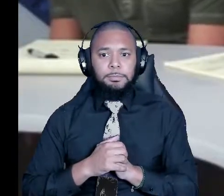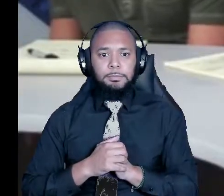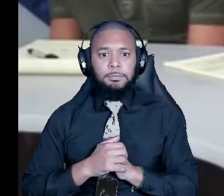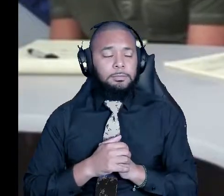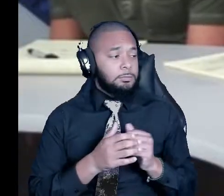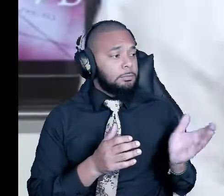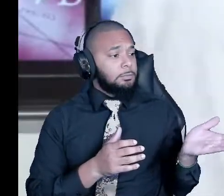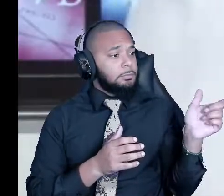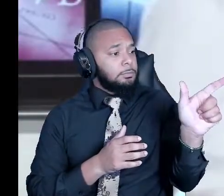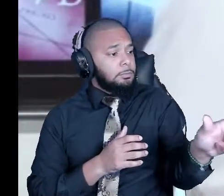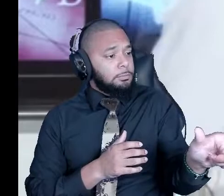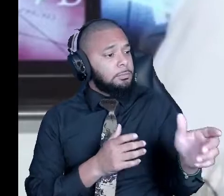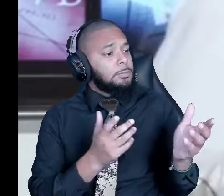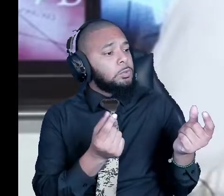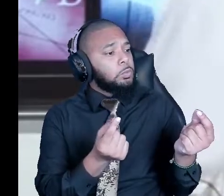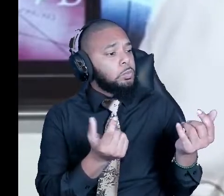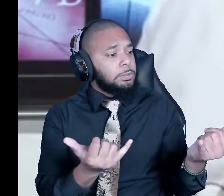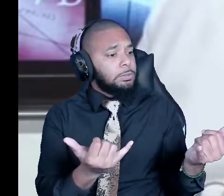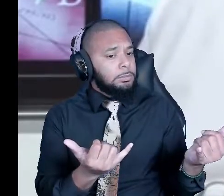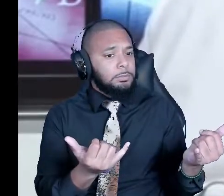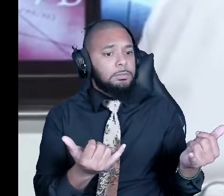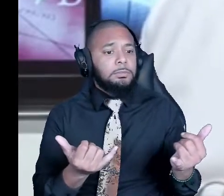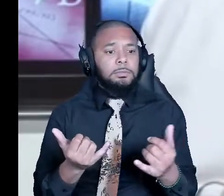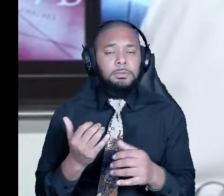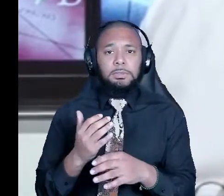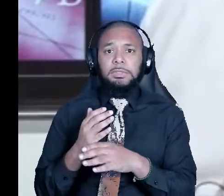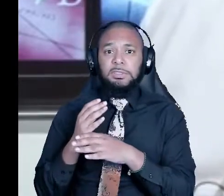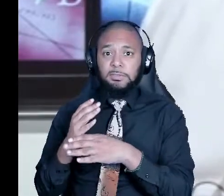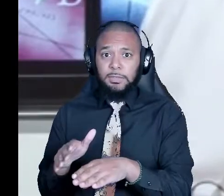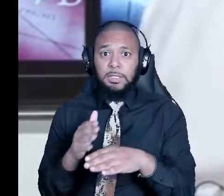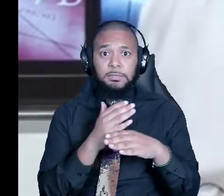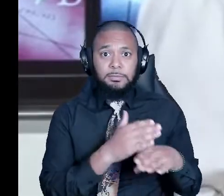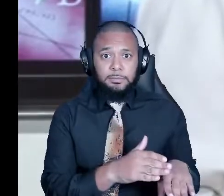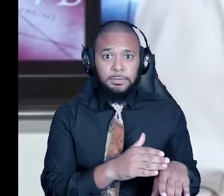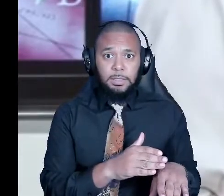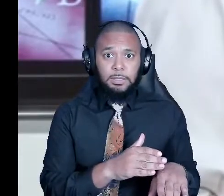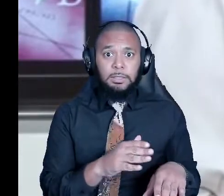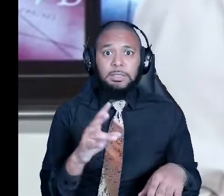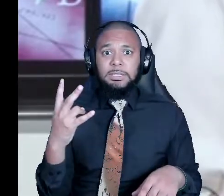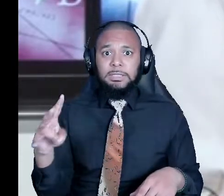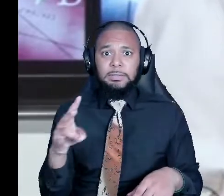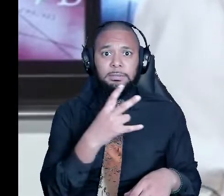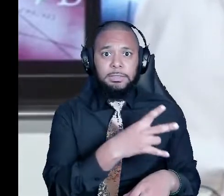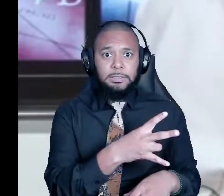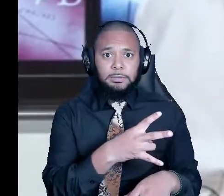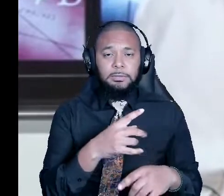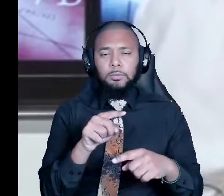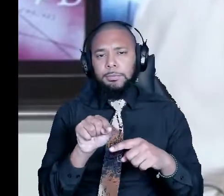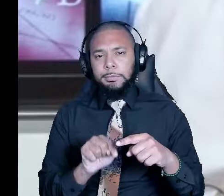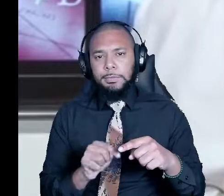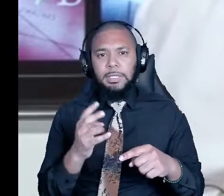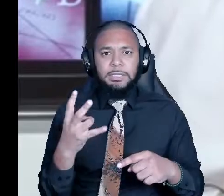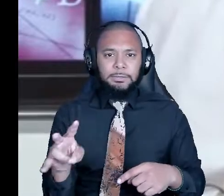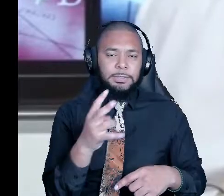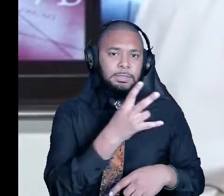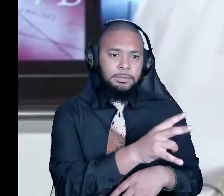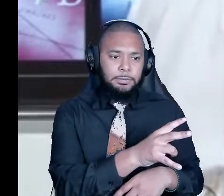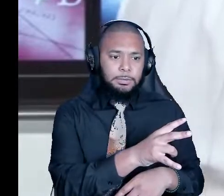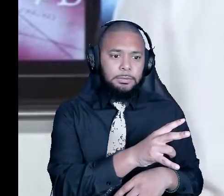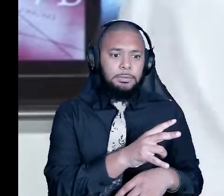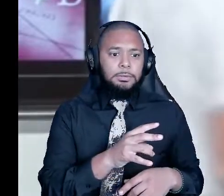both sides. That way, x is by itself, and over here, a negative divided by a